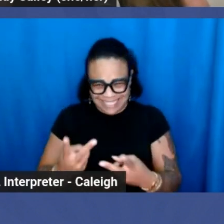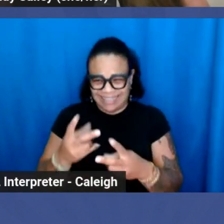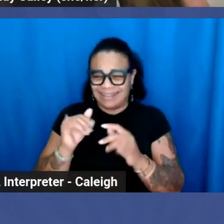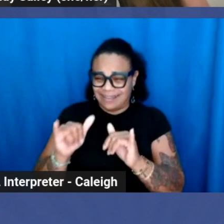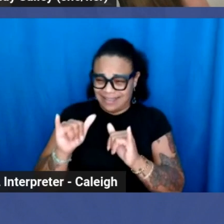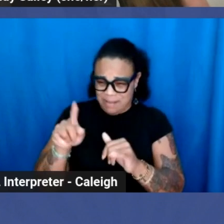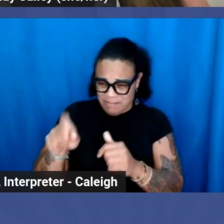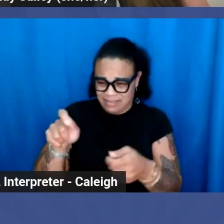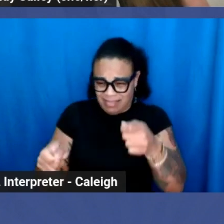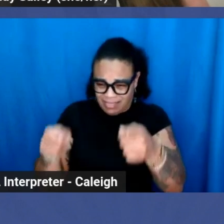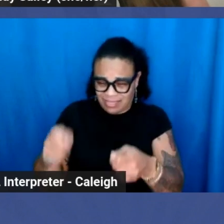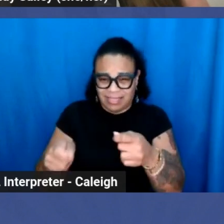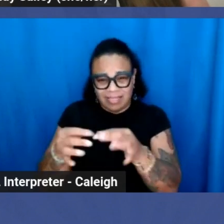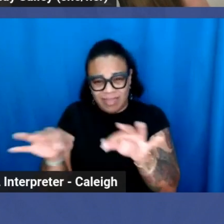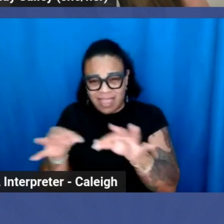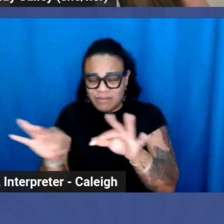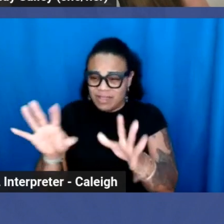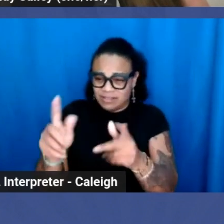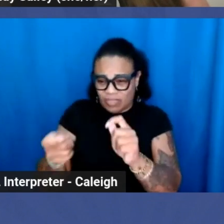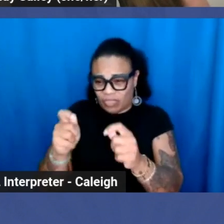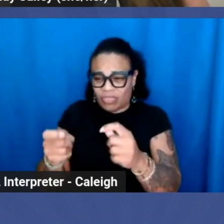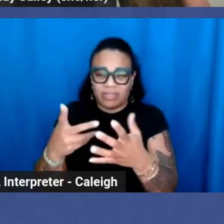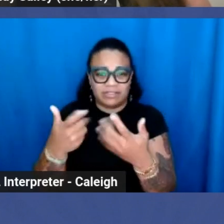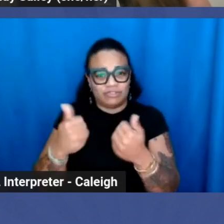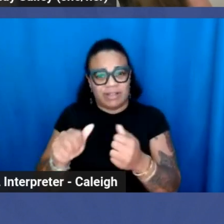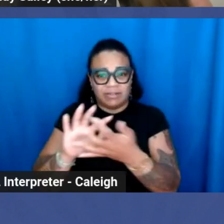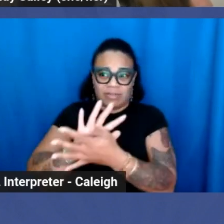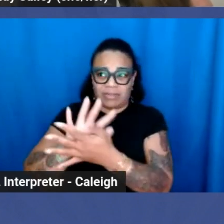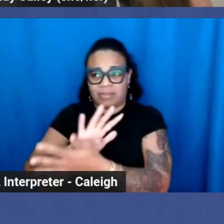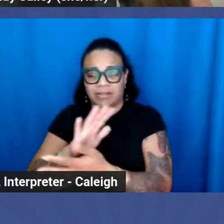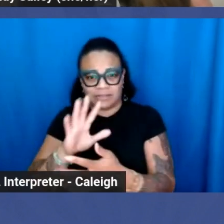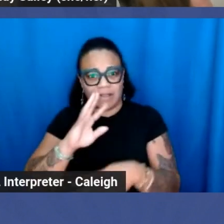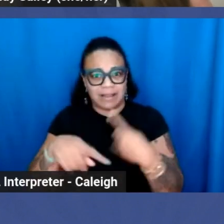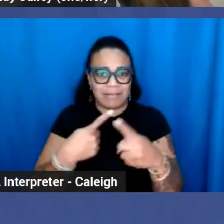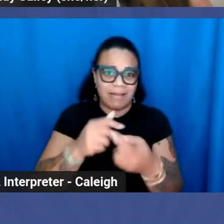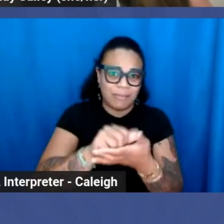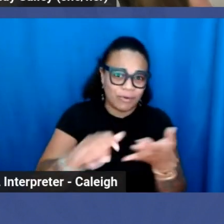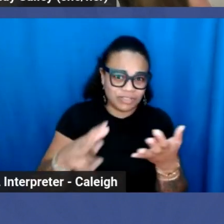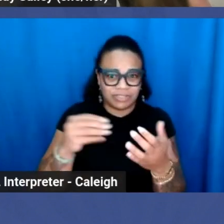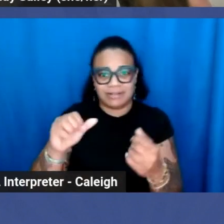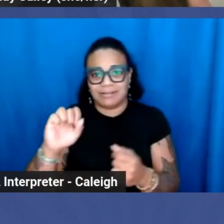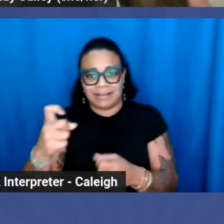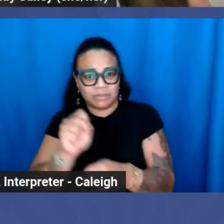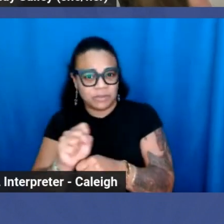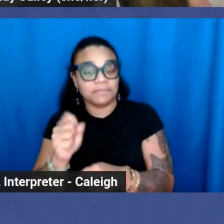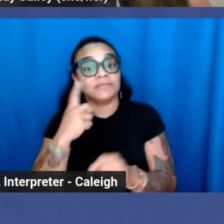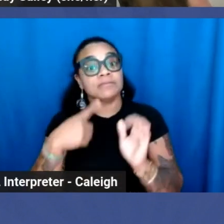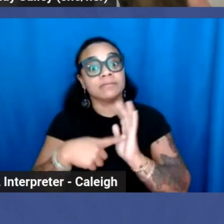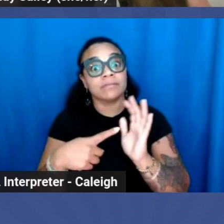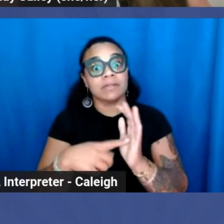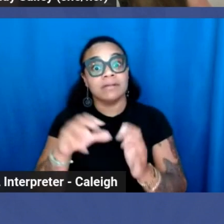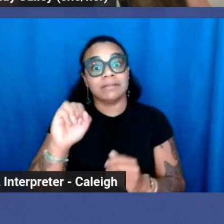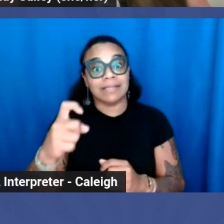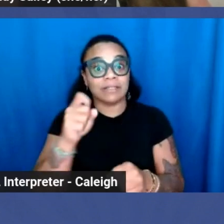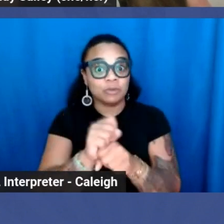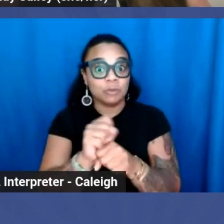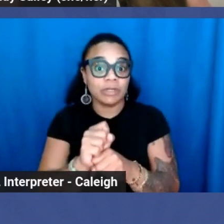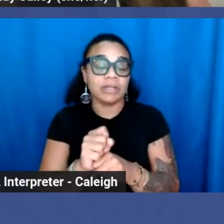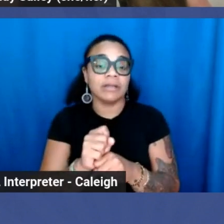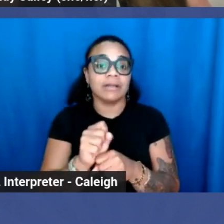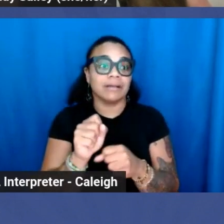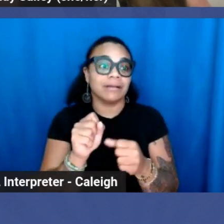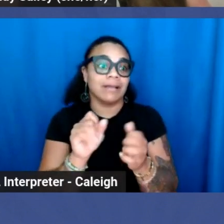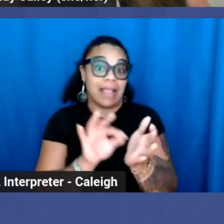have to talk around abortion and talk around sex work. And I mean, I know, you know, for example, like sex work, you know,